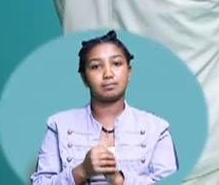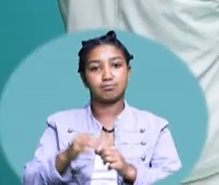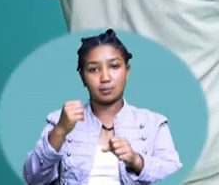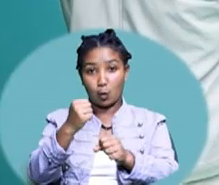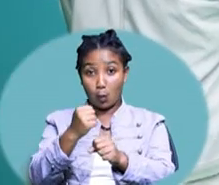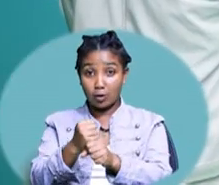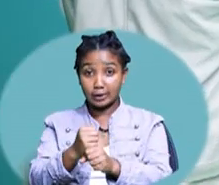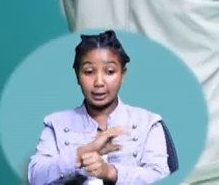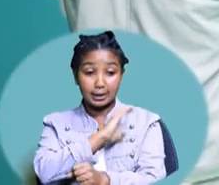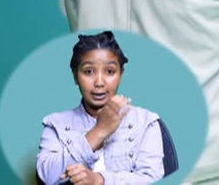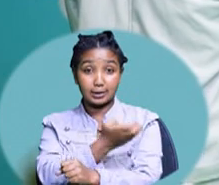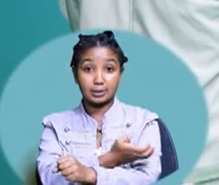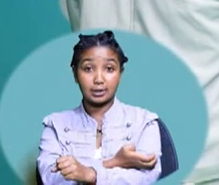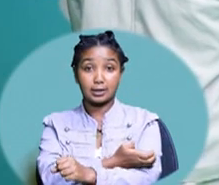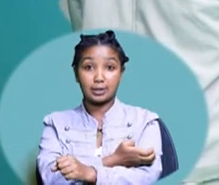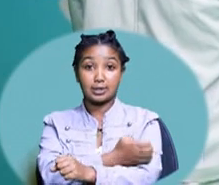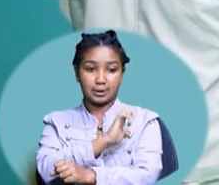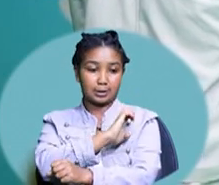work, energy